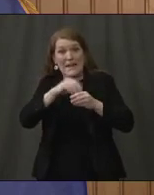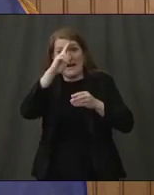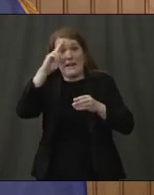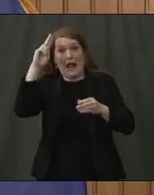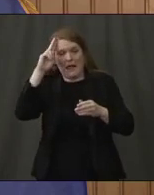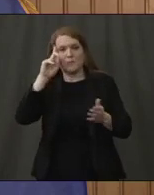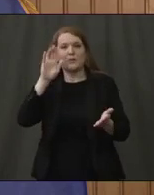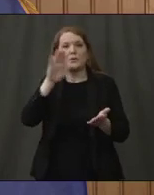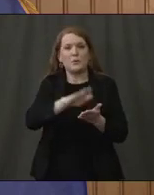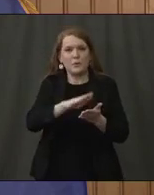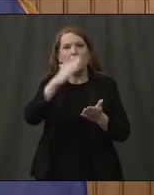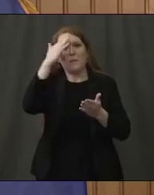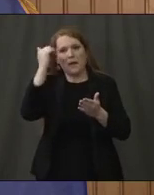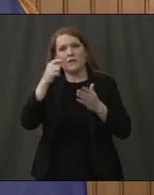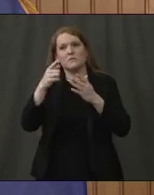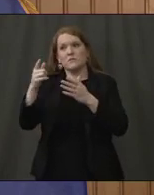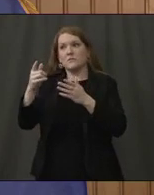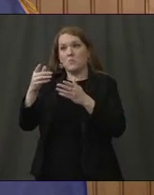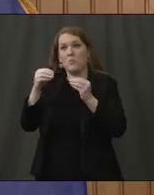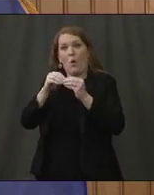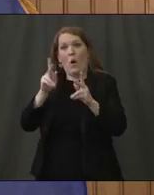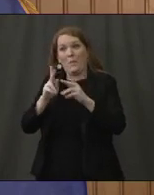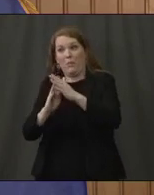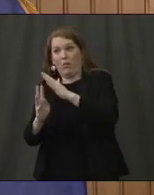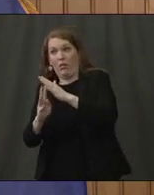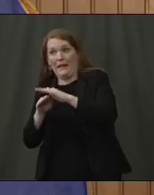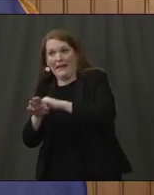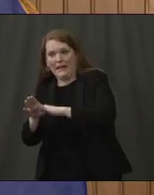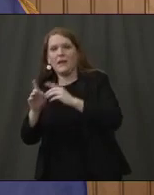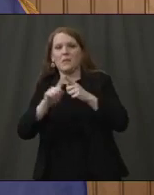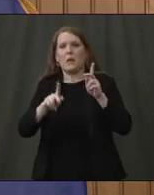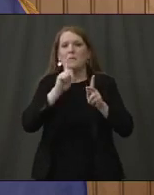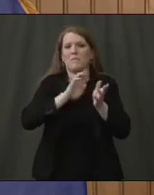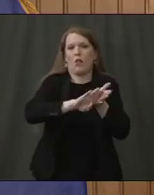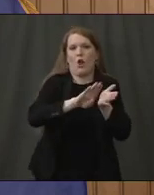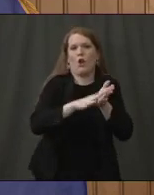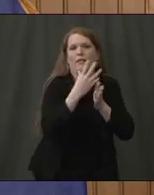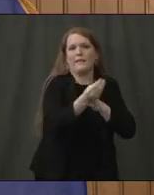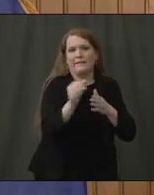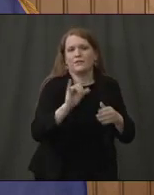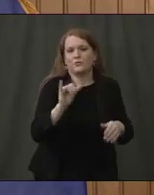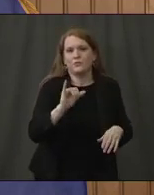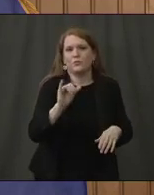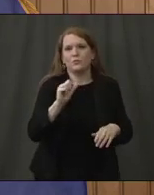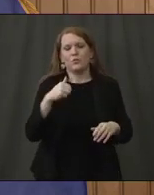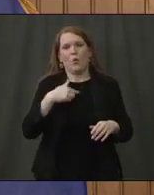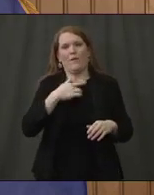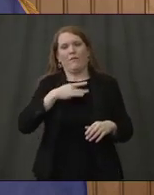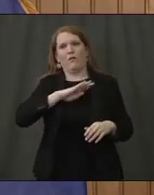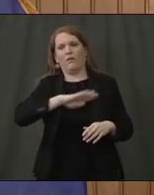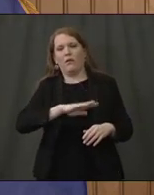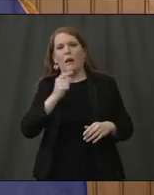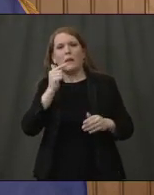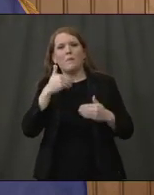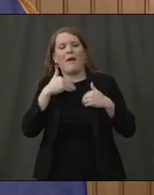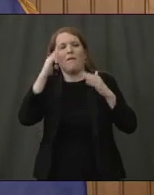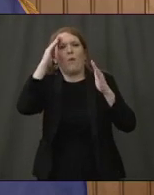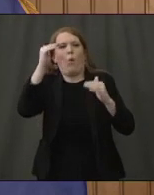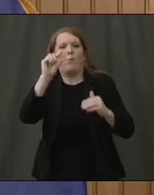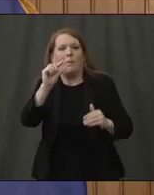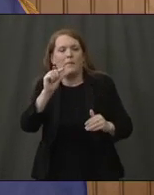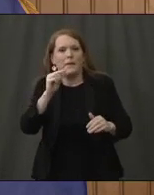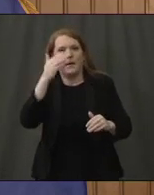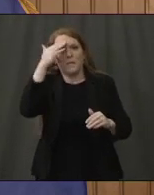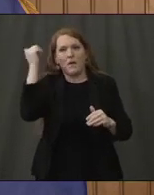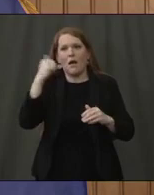a similar trend here, again, which gives us hope that when it comes to ventilators, when it comes to PPE, when it comes to ICU